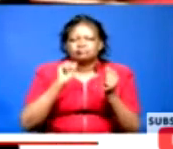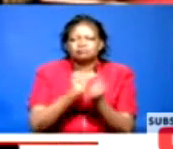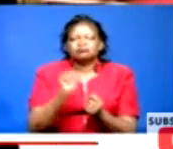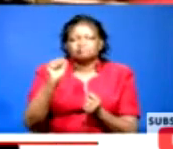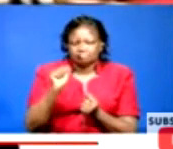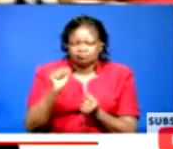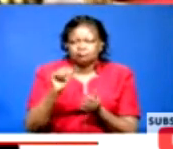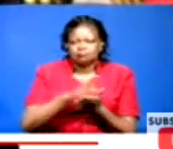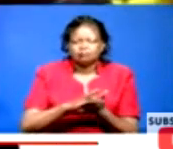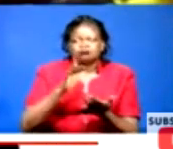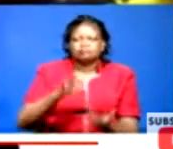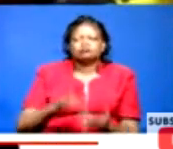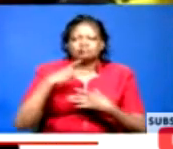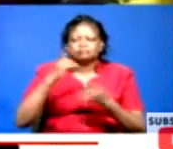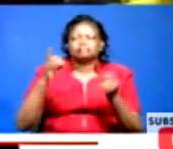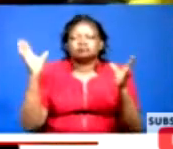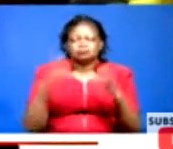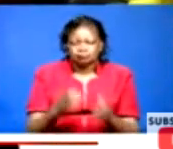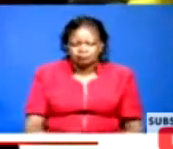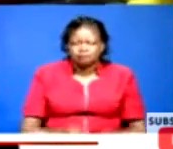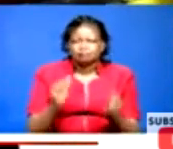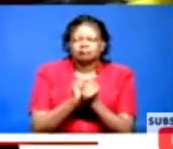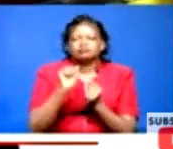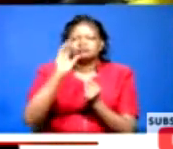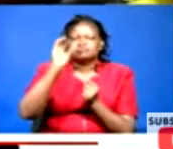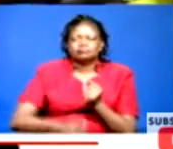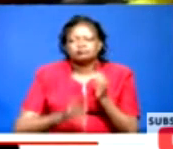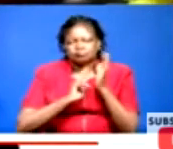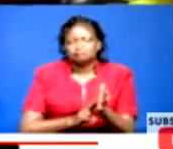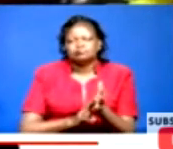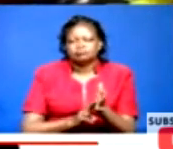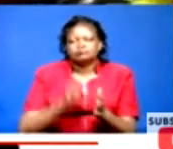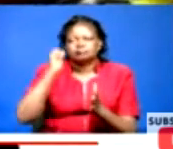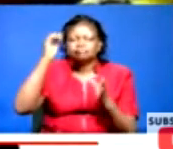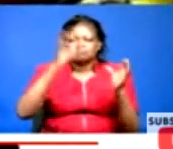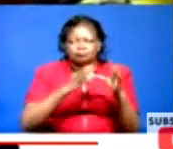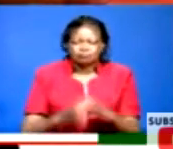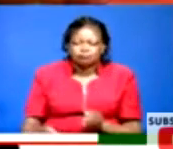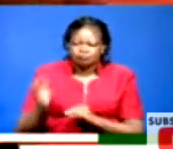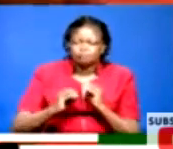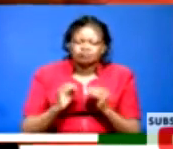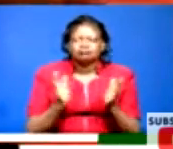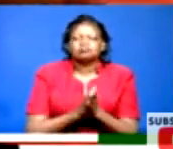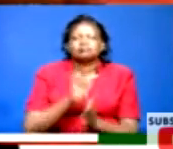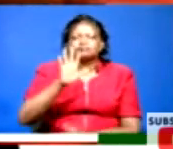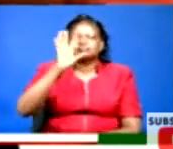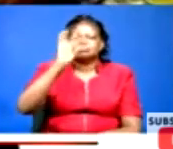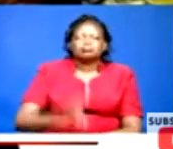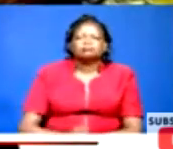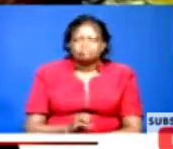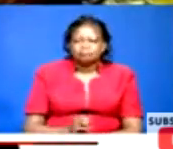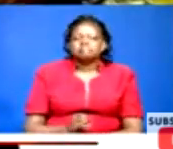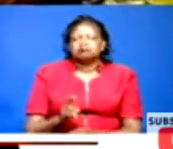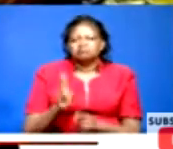on special interest groups, 10% representatives of political party elected, and 5% is